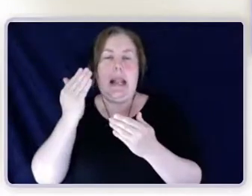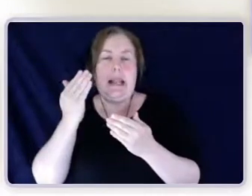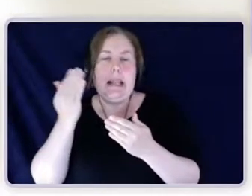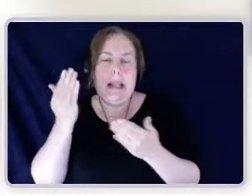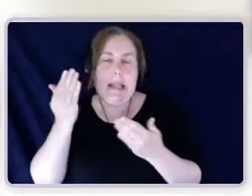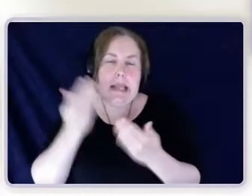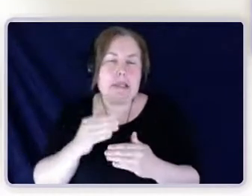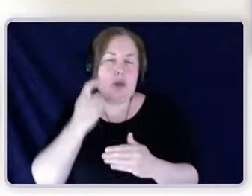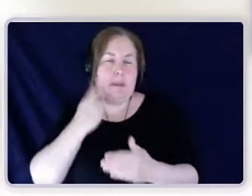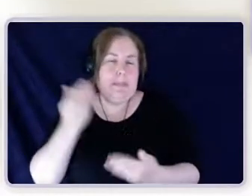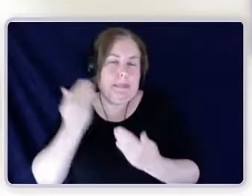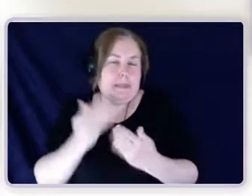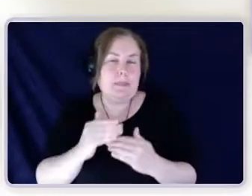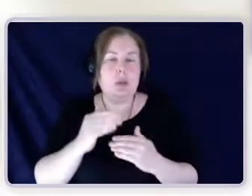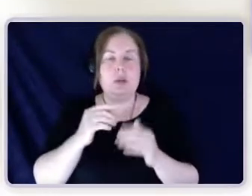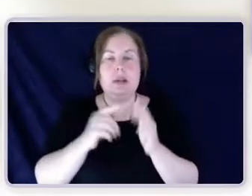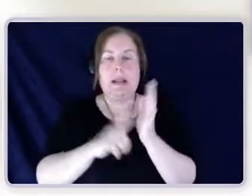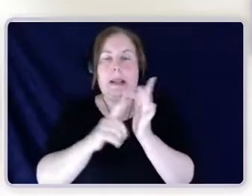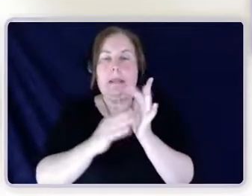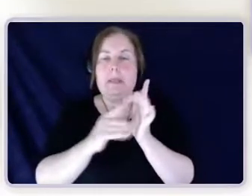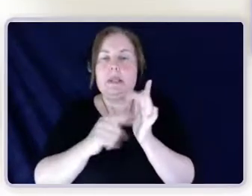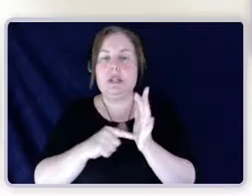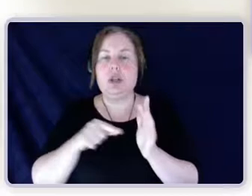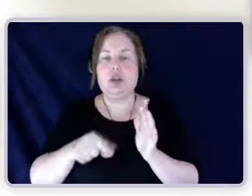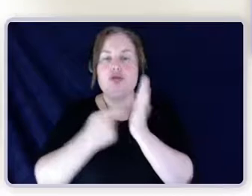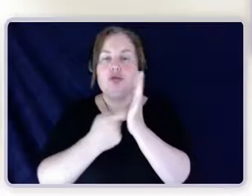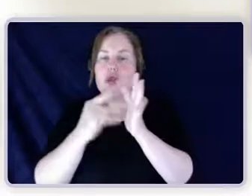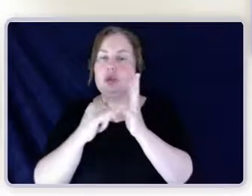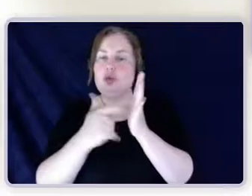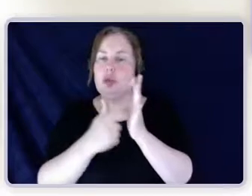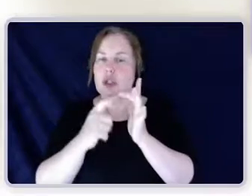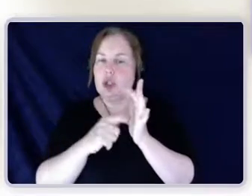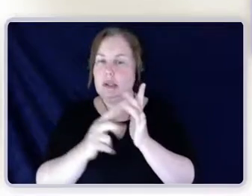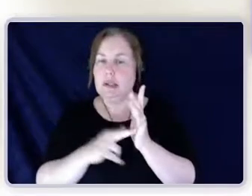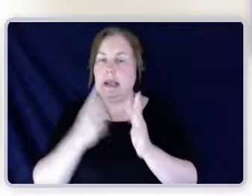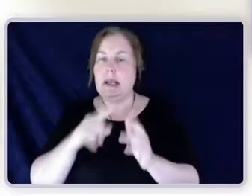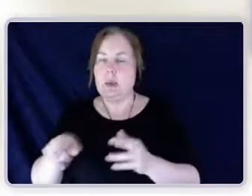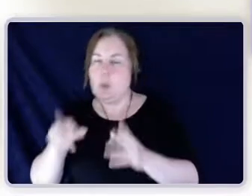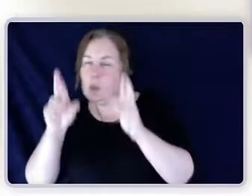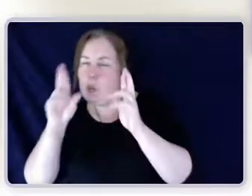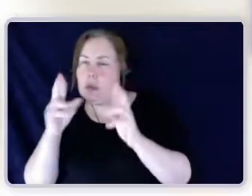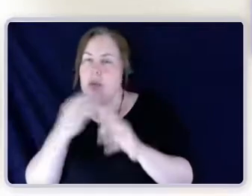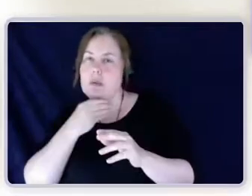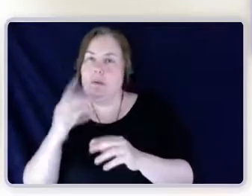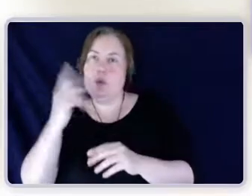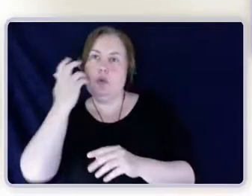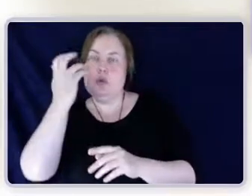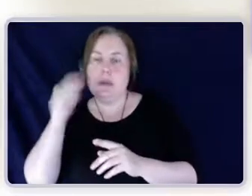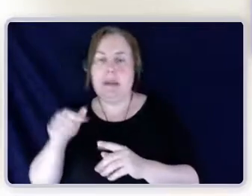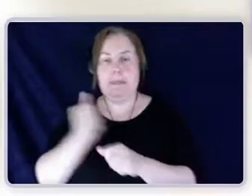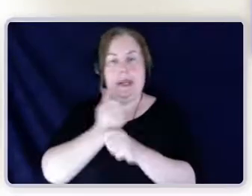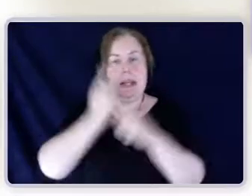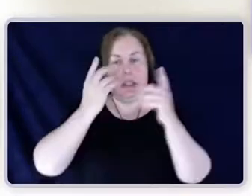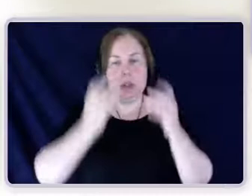those factors which help me make a decision, they are qualified with words